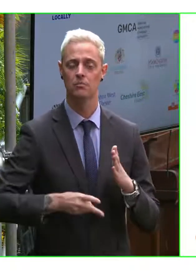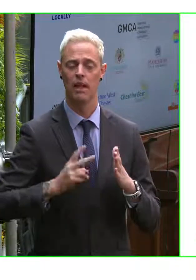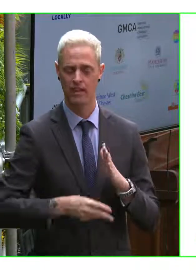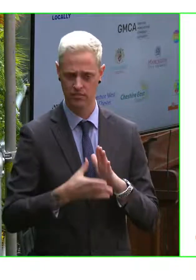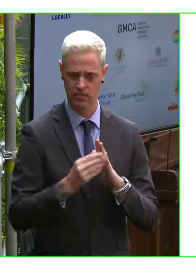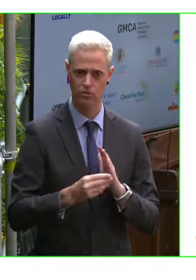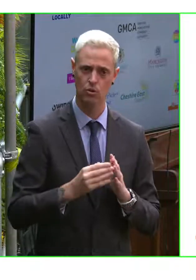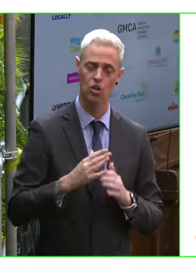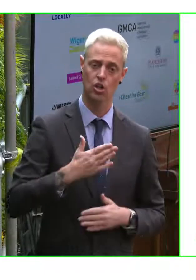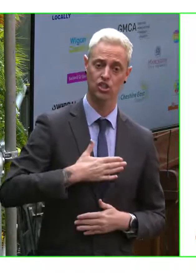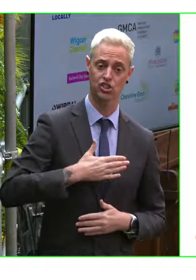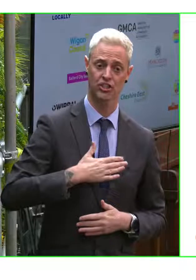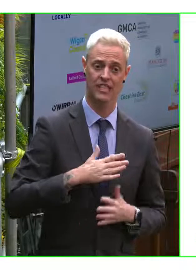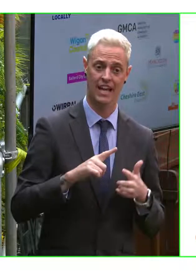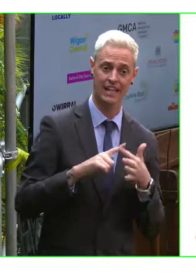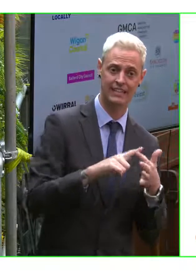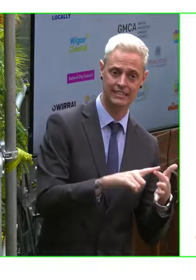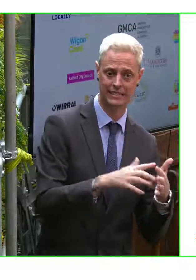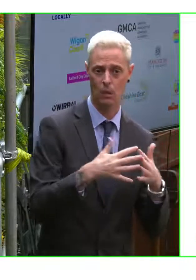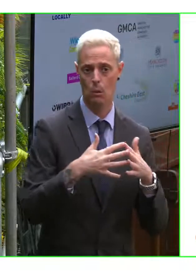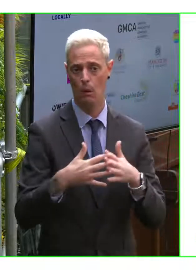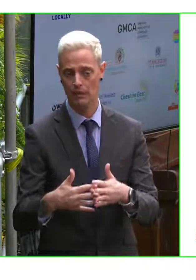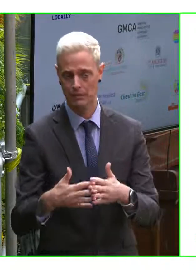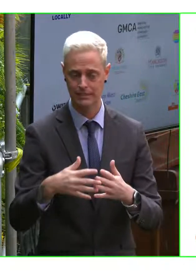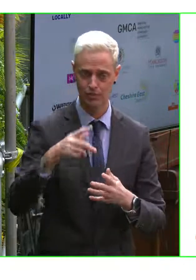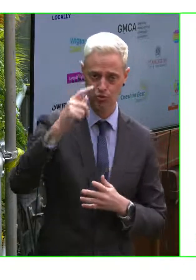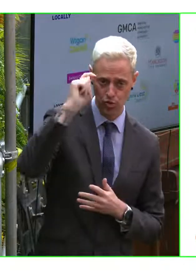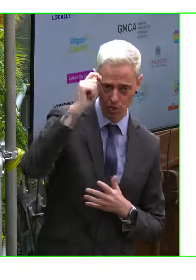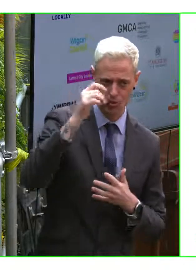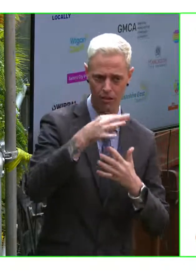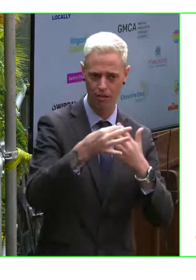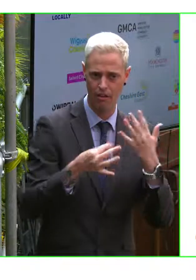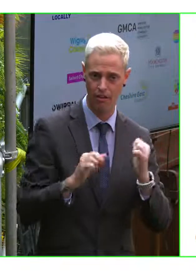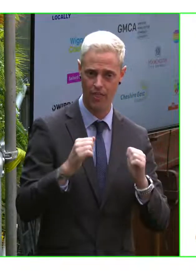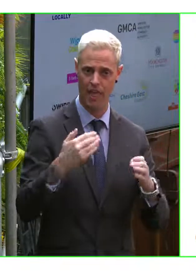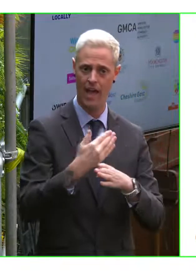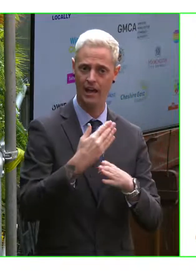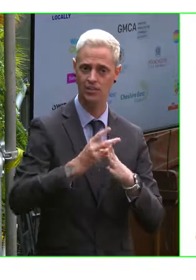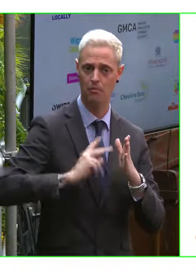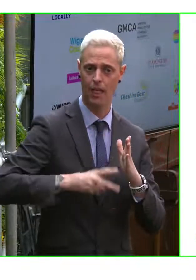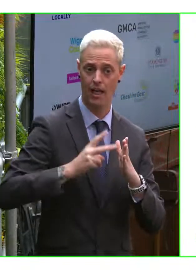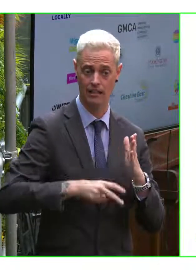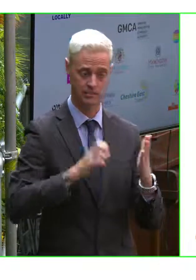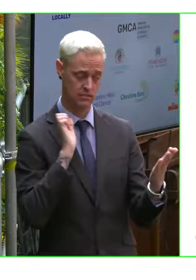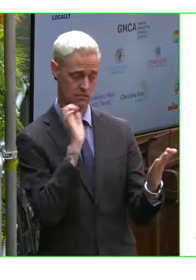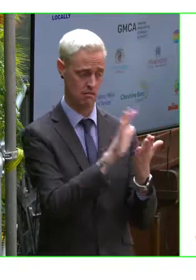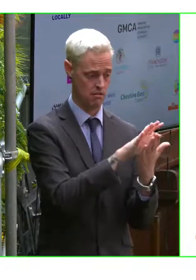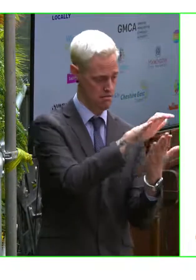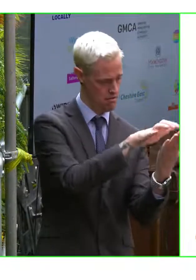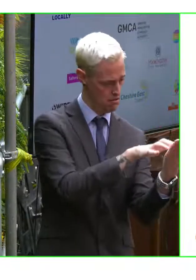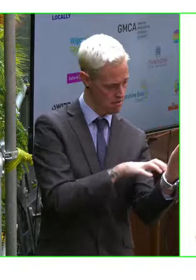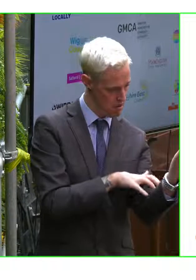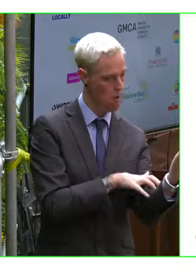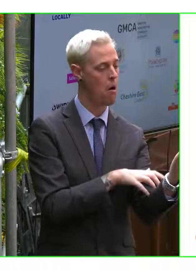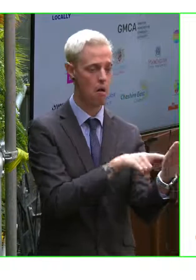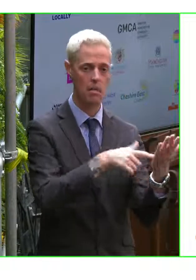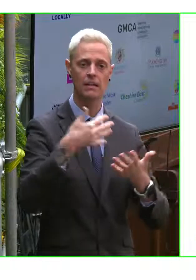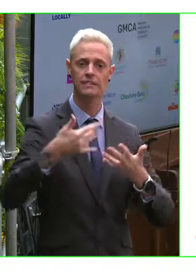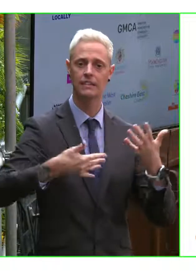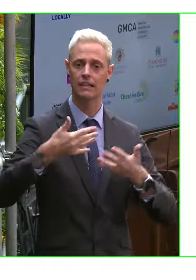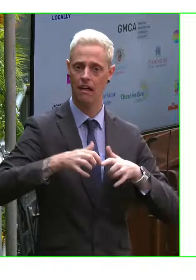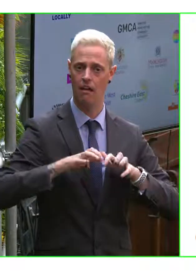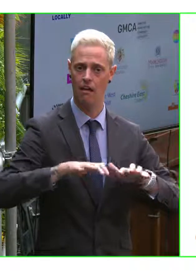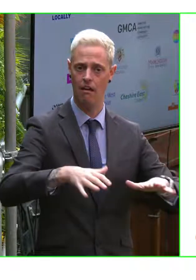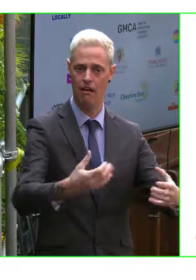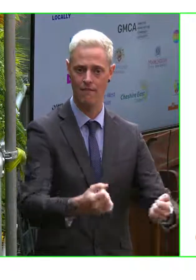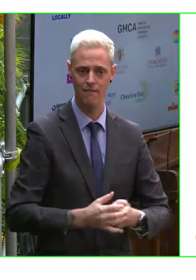East, Cheshire West, Wigan, Stockport, their action plans that you can find online will see Scatter featuring and providing some of